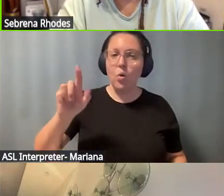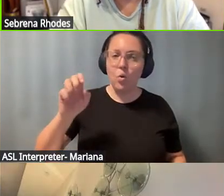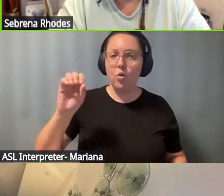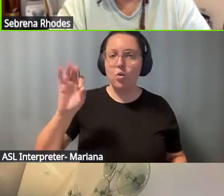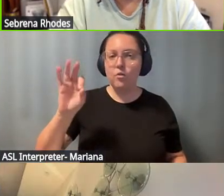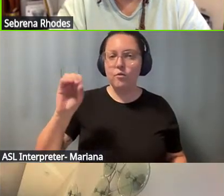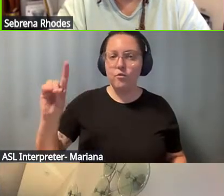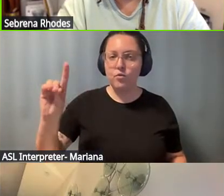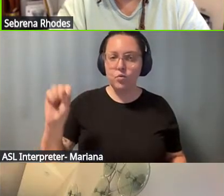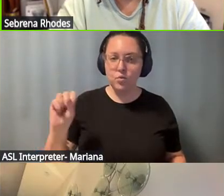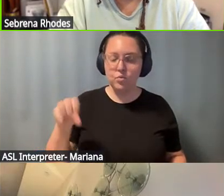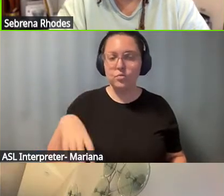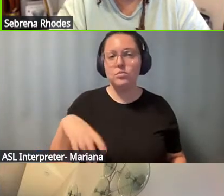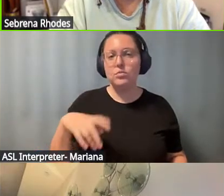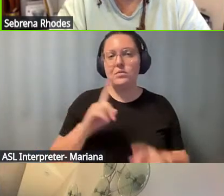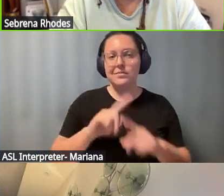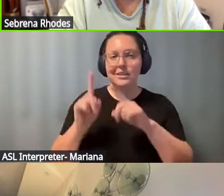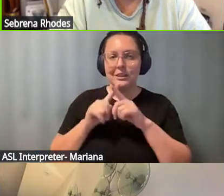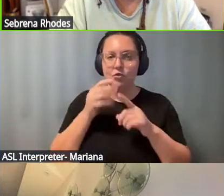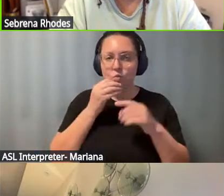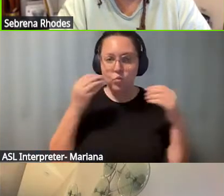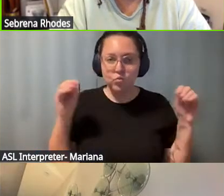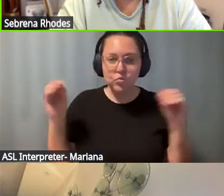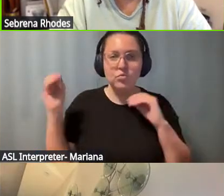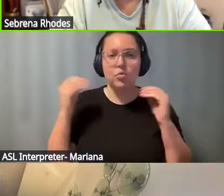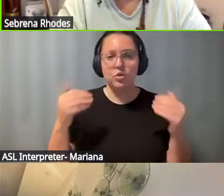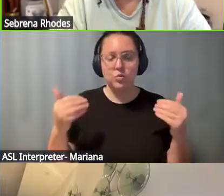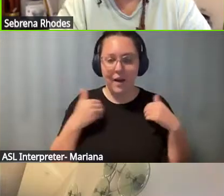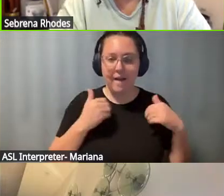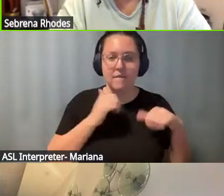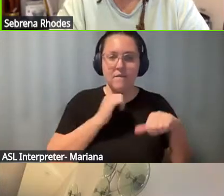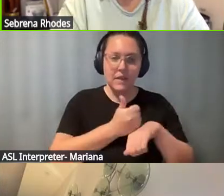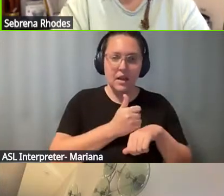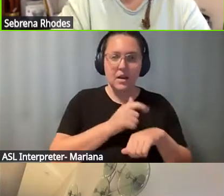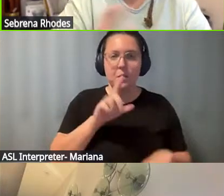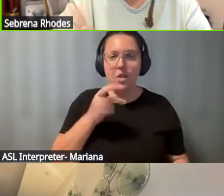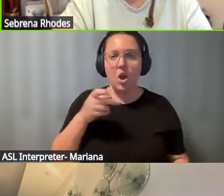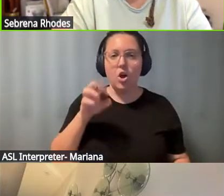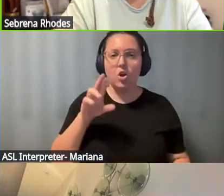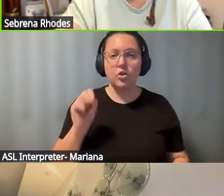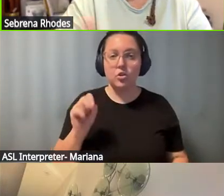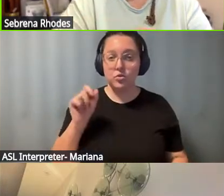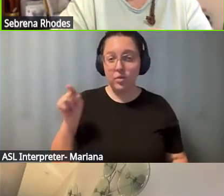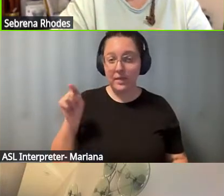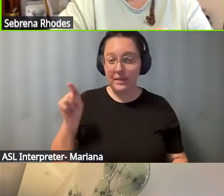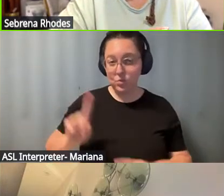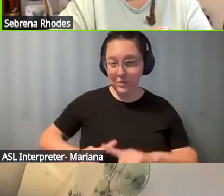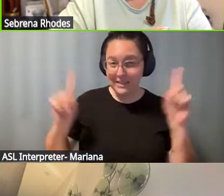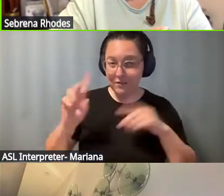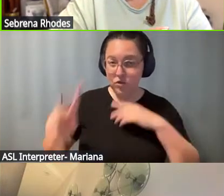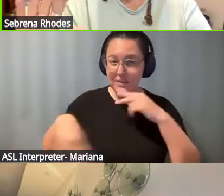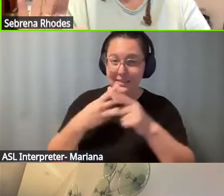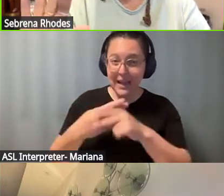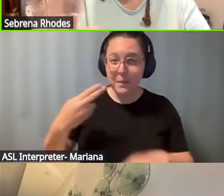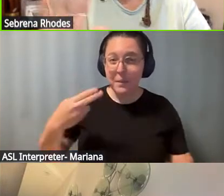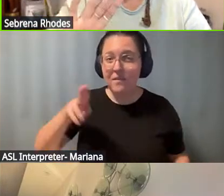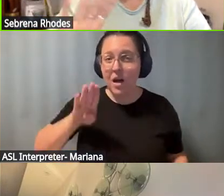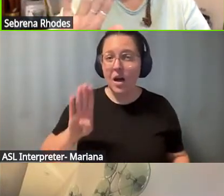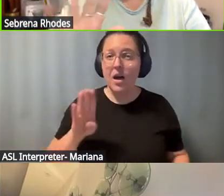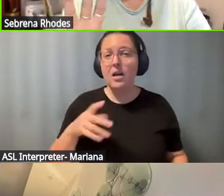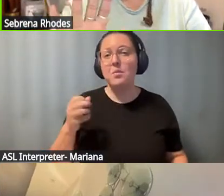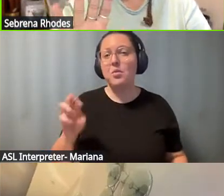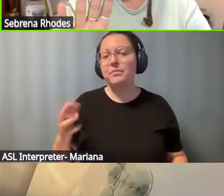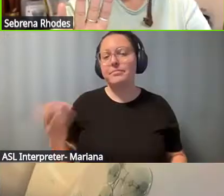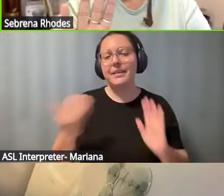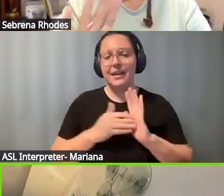stores, different stores. So would this be a different type of hub, or, well,